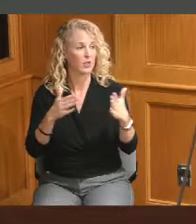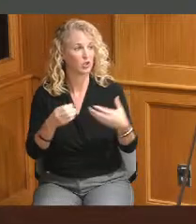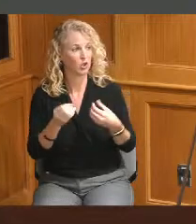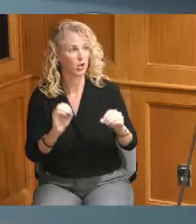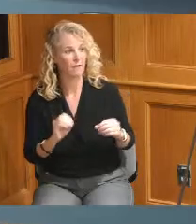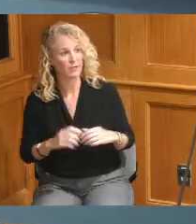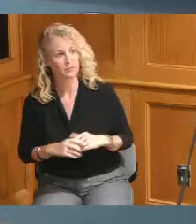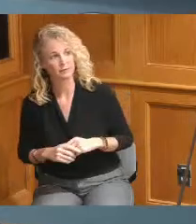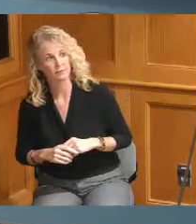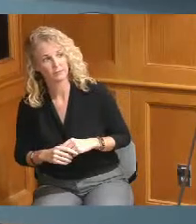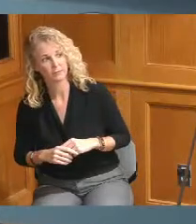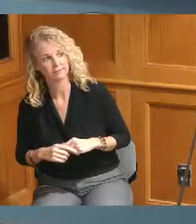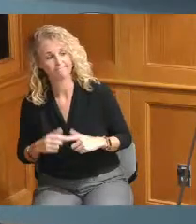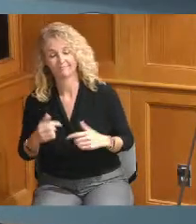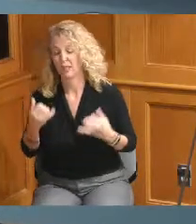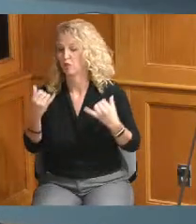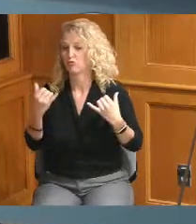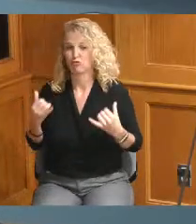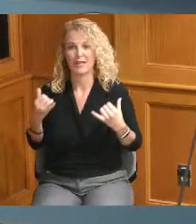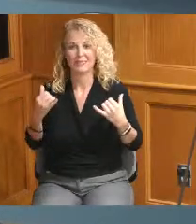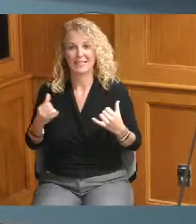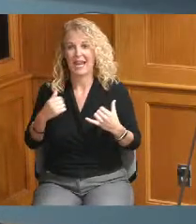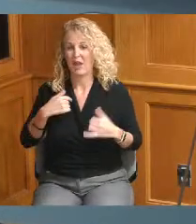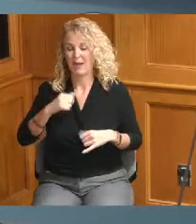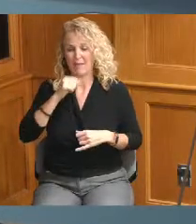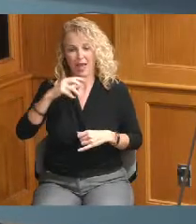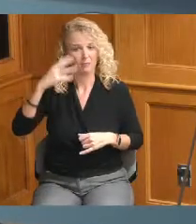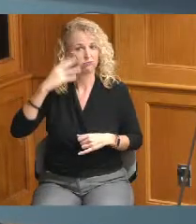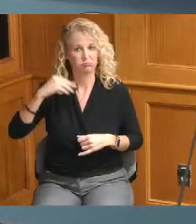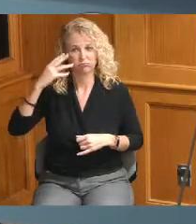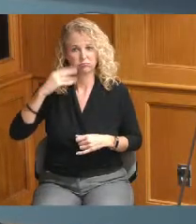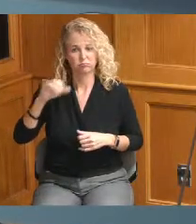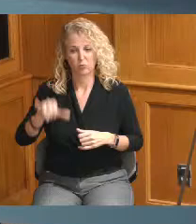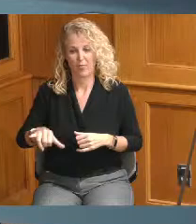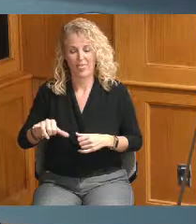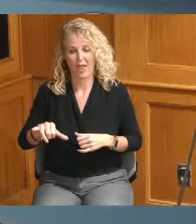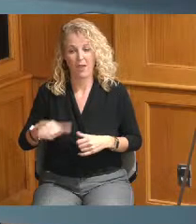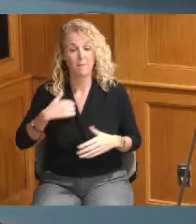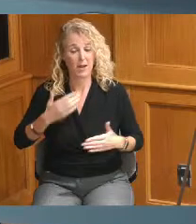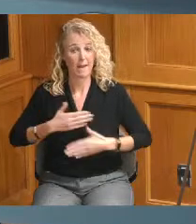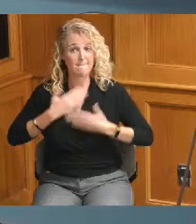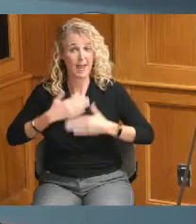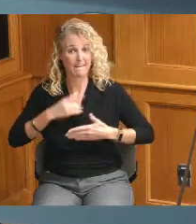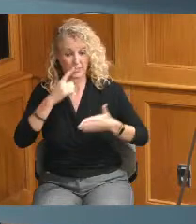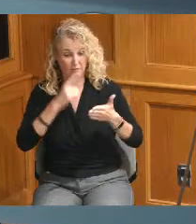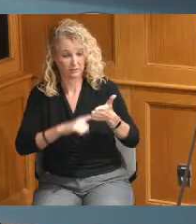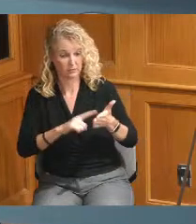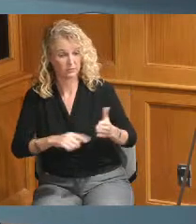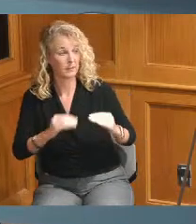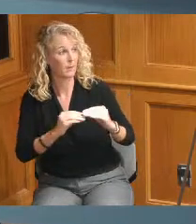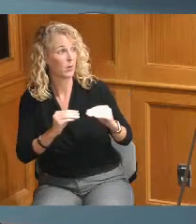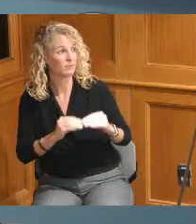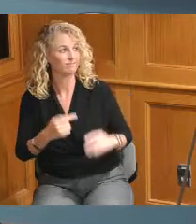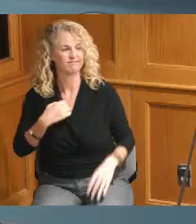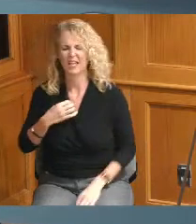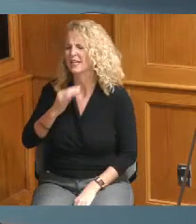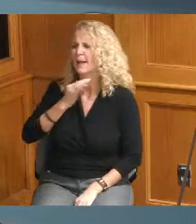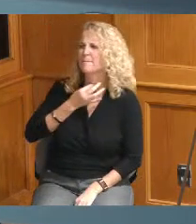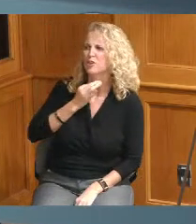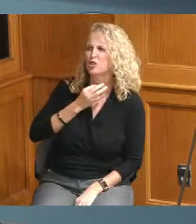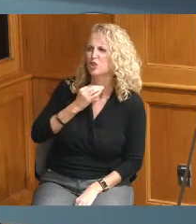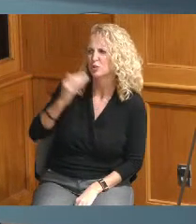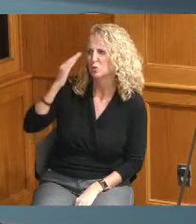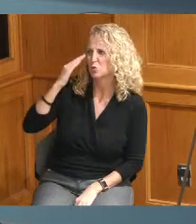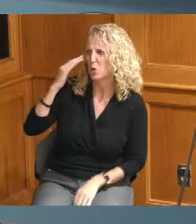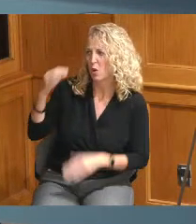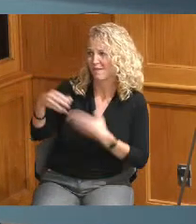specific information on that. I do not have much familiarity with this particular fund, but I'd be happy to check into that and report back. Just curious. Sure. To know if there's